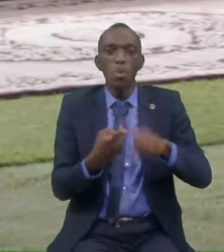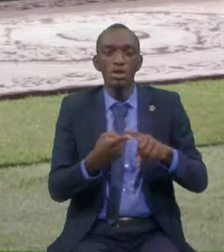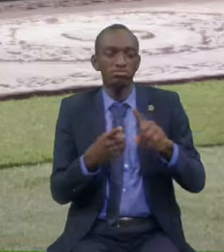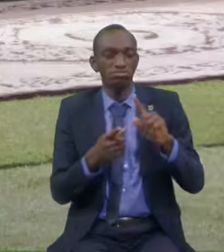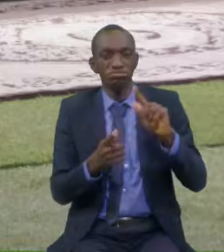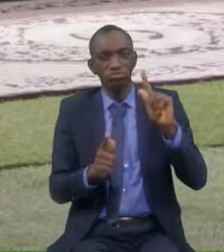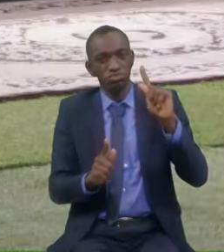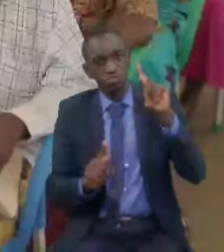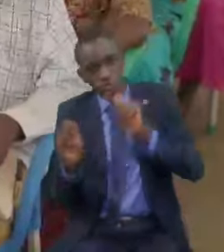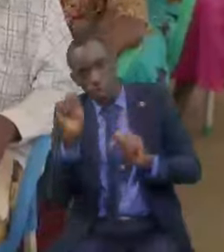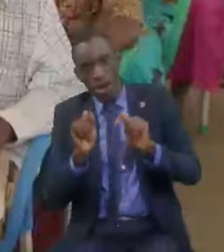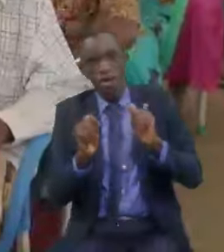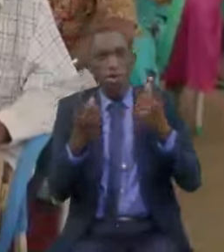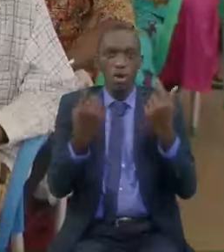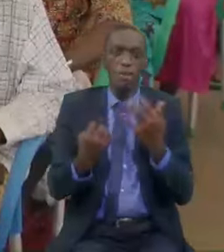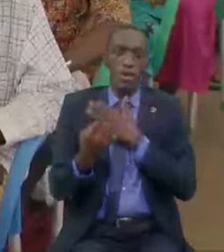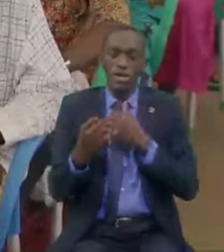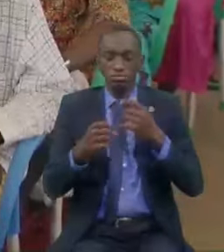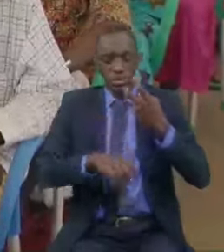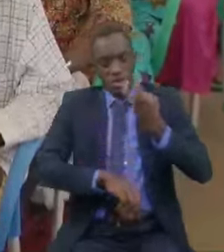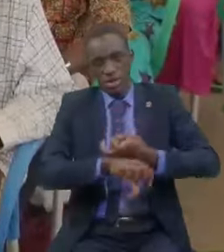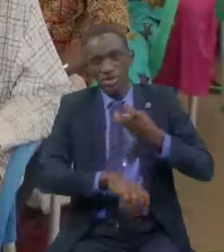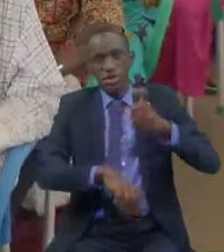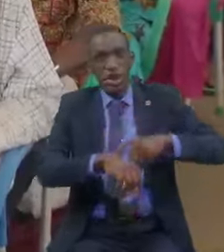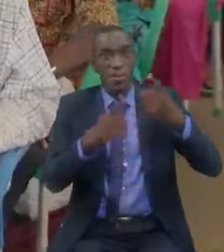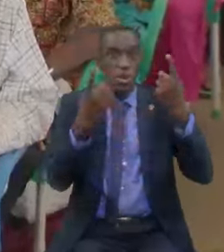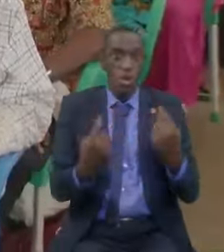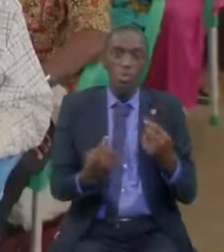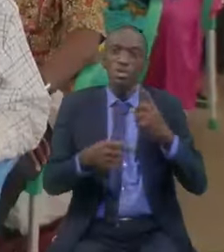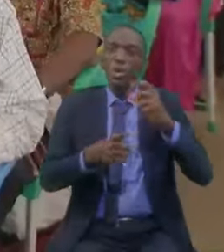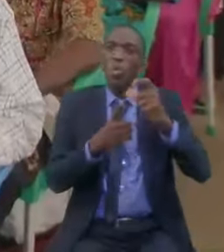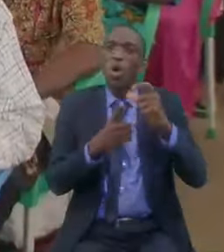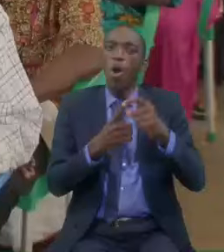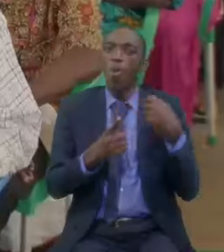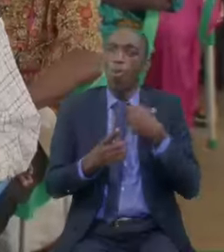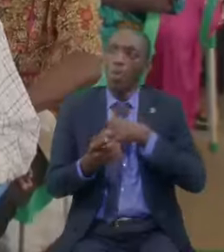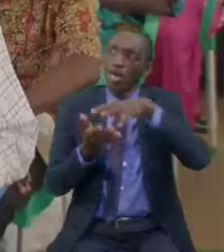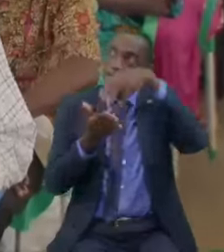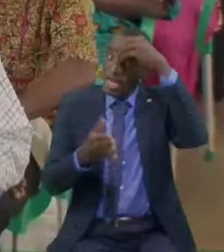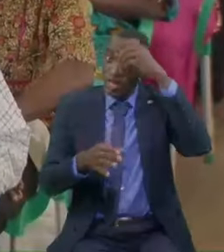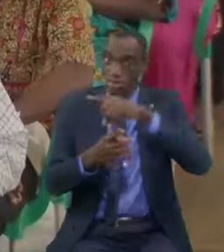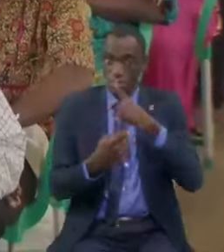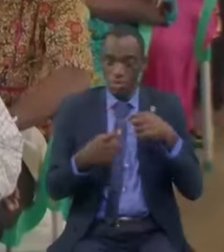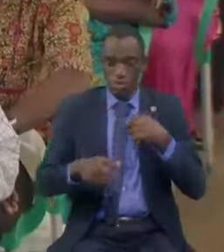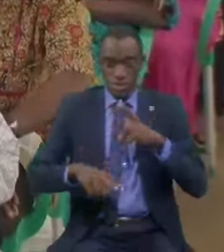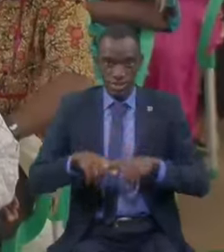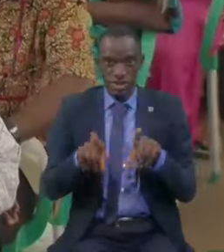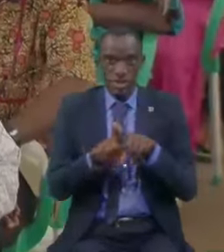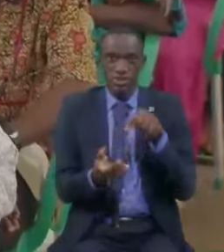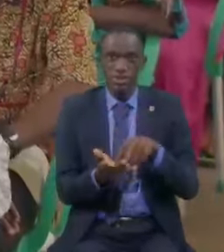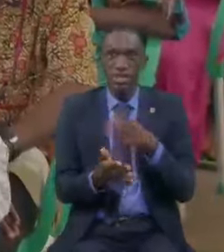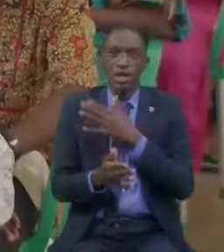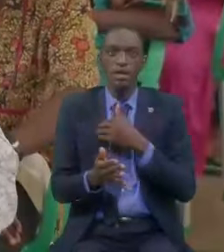the words we've learned at the time of sitting like this, at the appropriate time, the Spirit